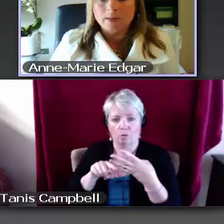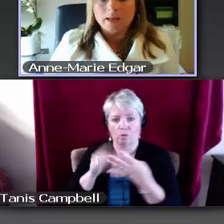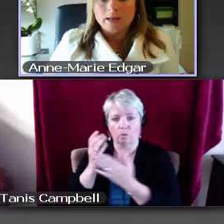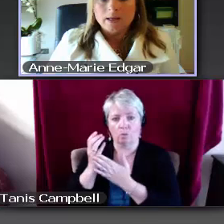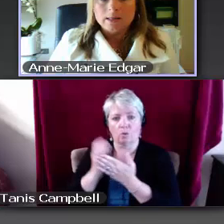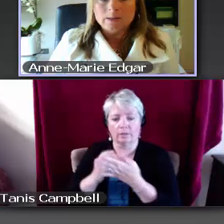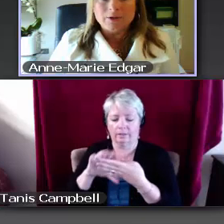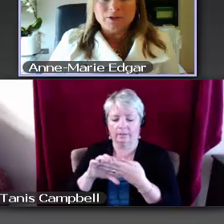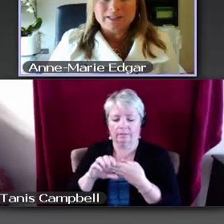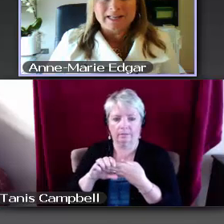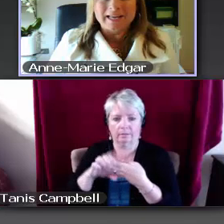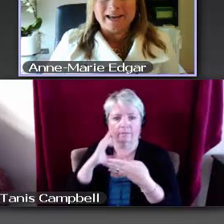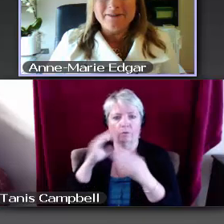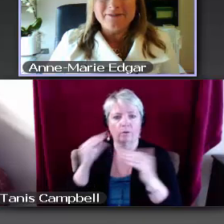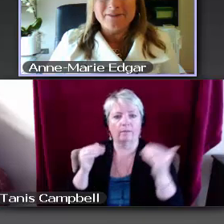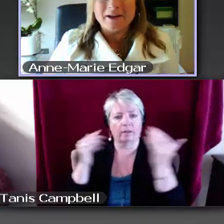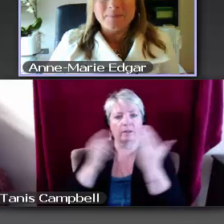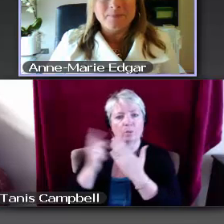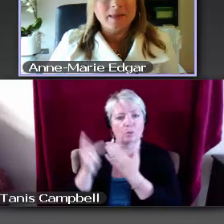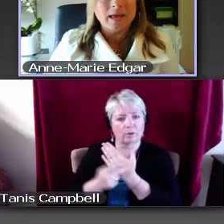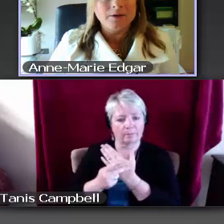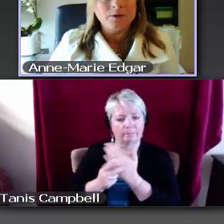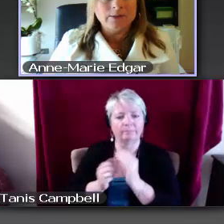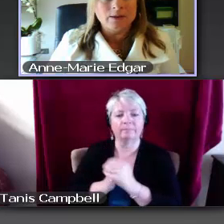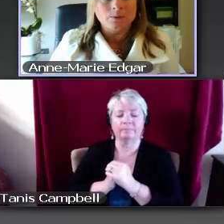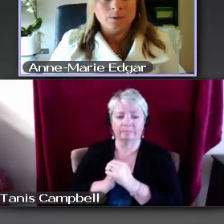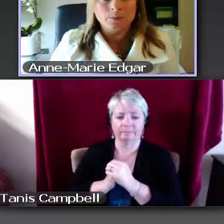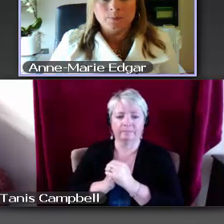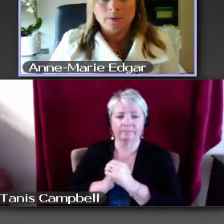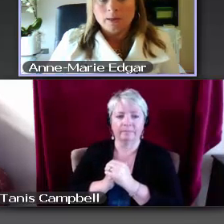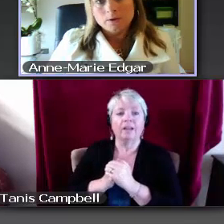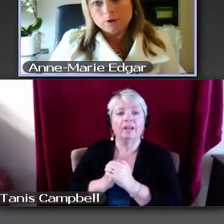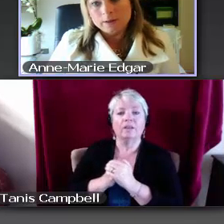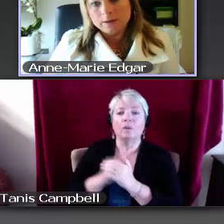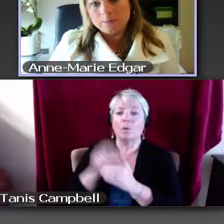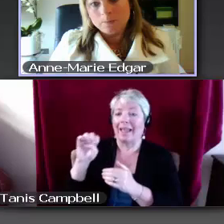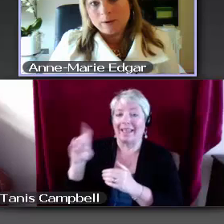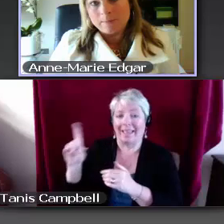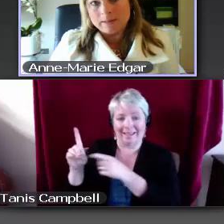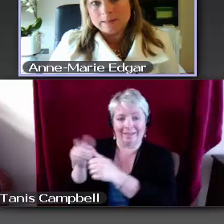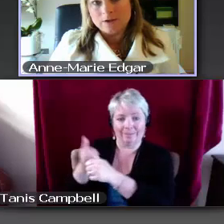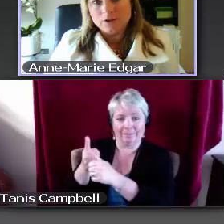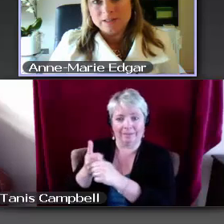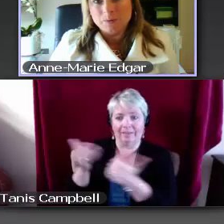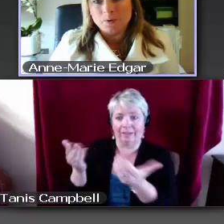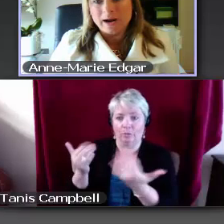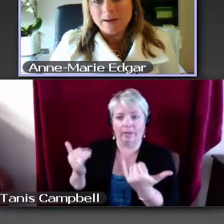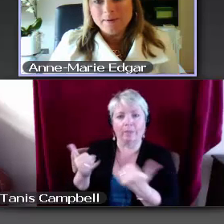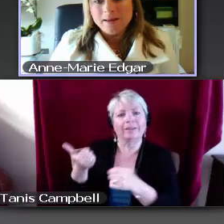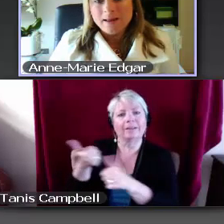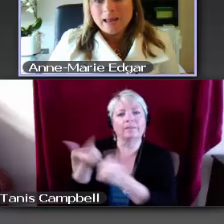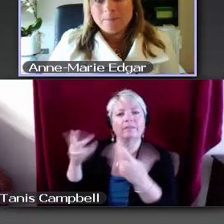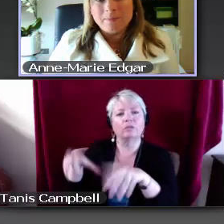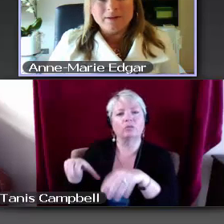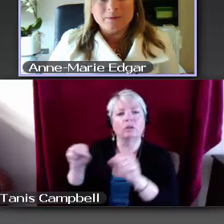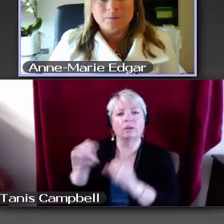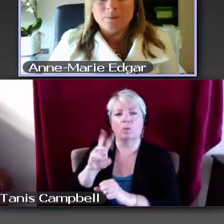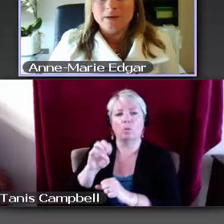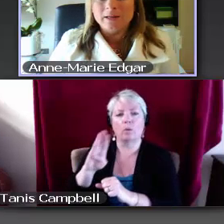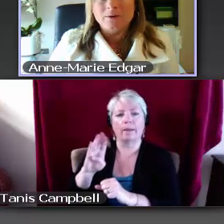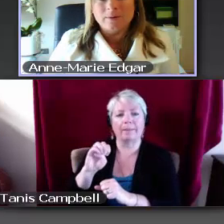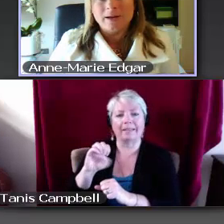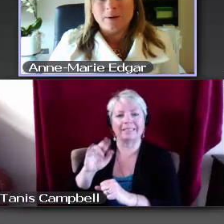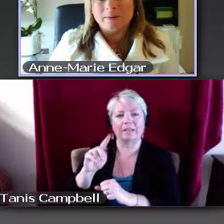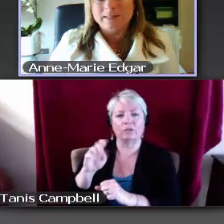program. So interestingly enough, Ed, who's in the room, took the Web Essentials program and built